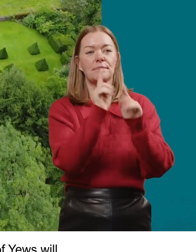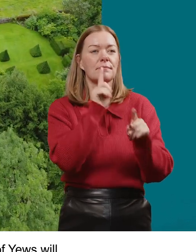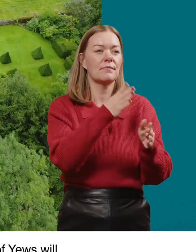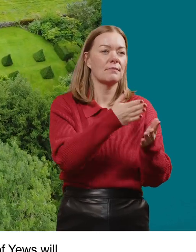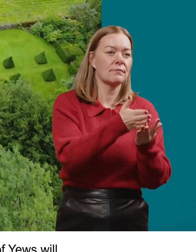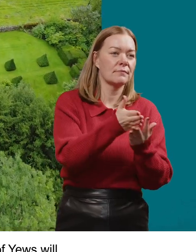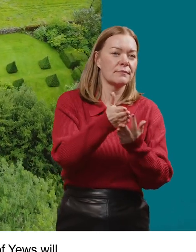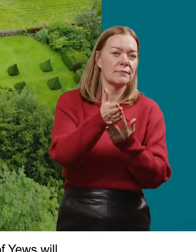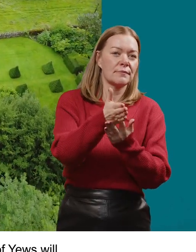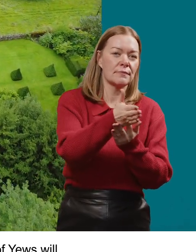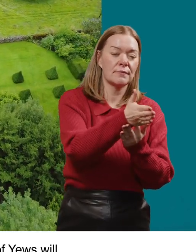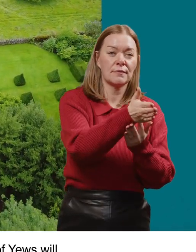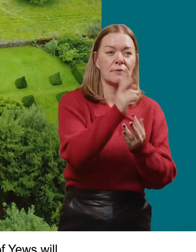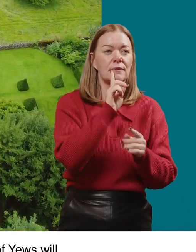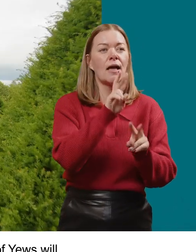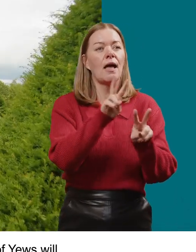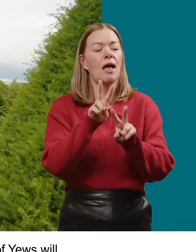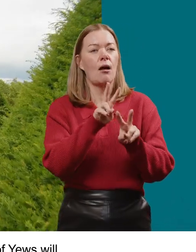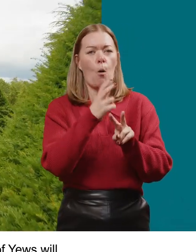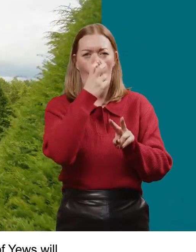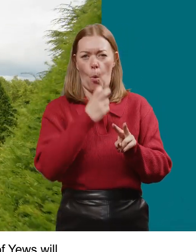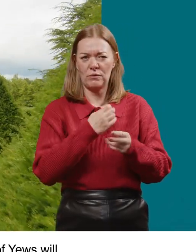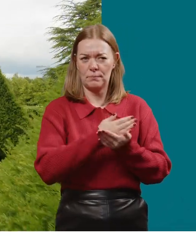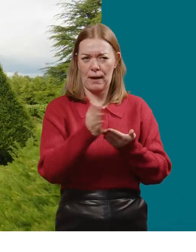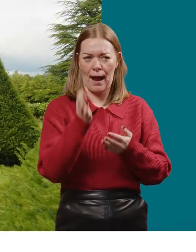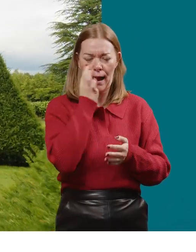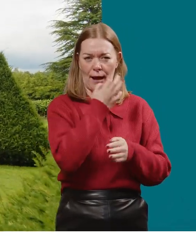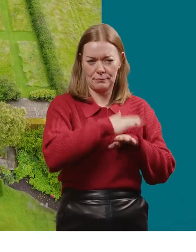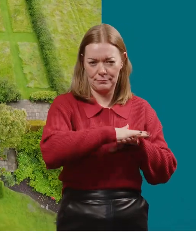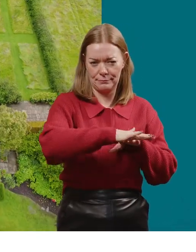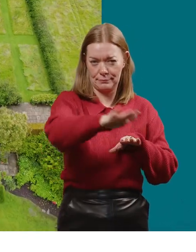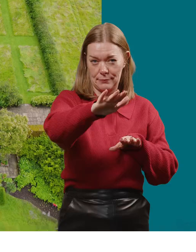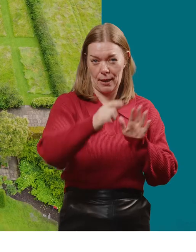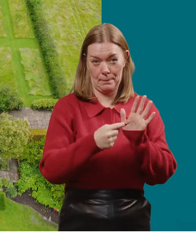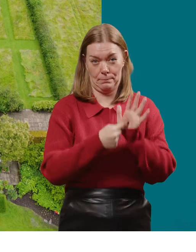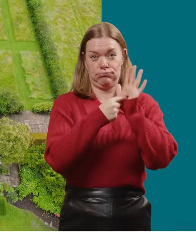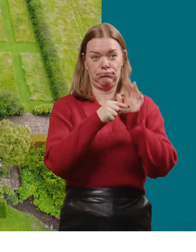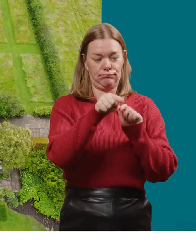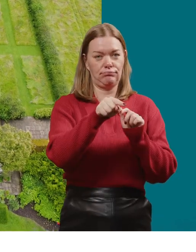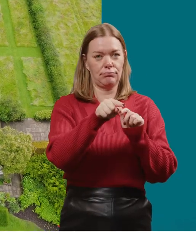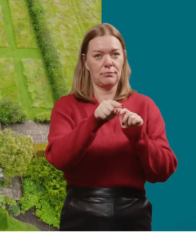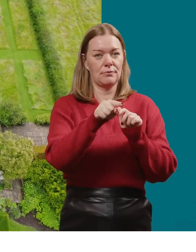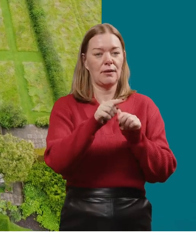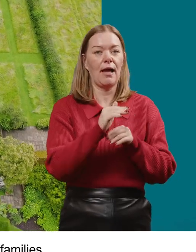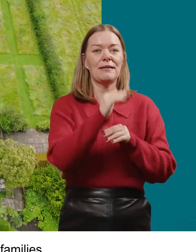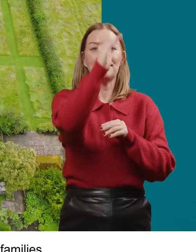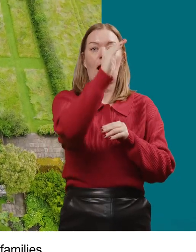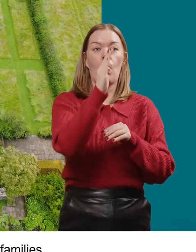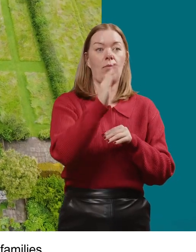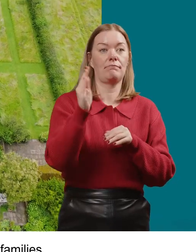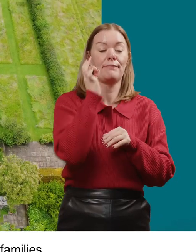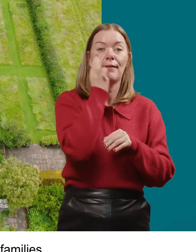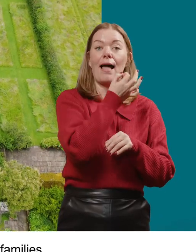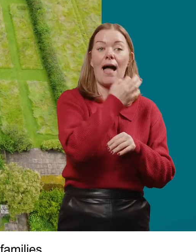Moving through the avenue of yews will take us to the oldest part of the garden, the main lawn. The south garden and main lawn are the